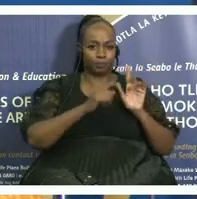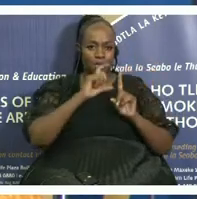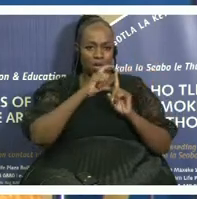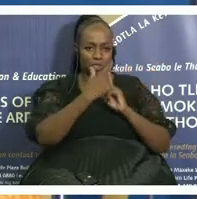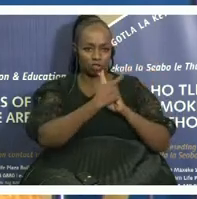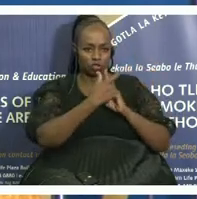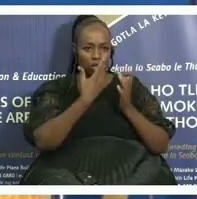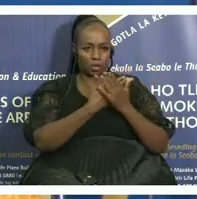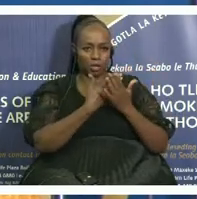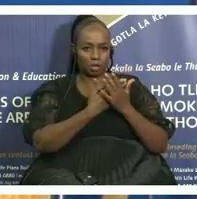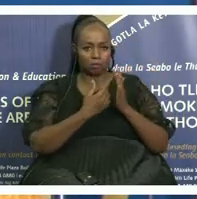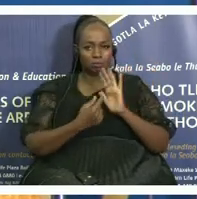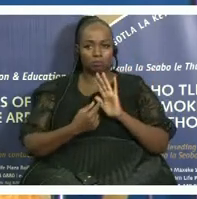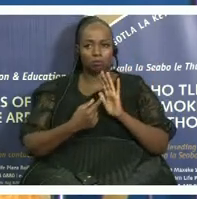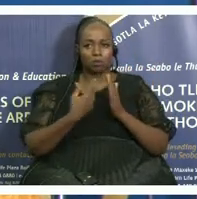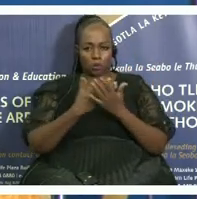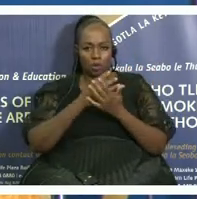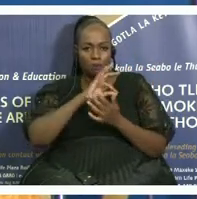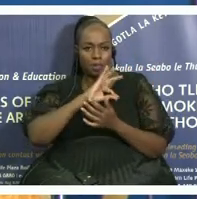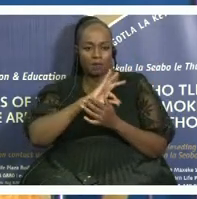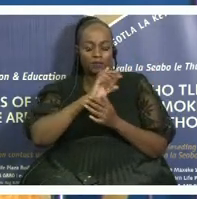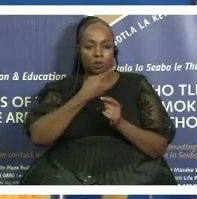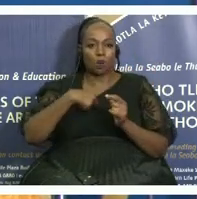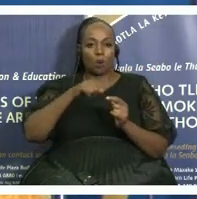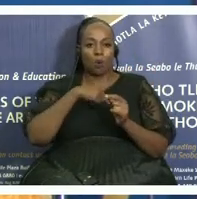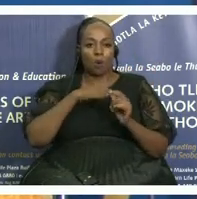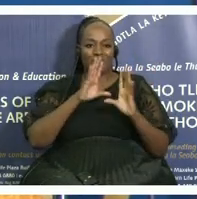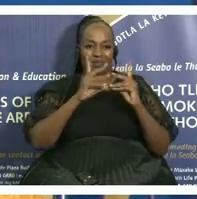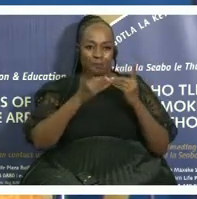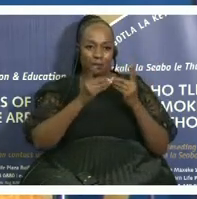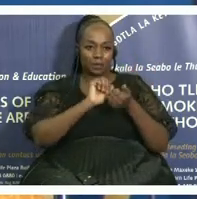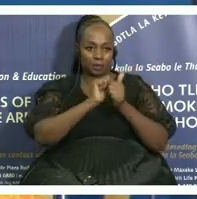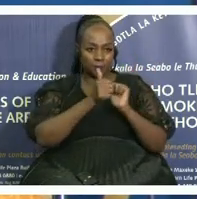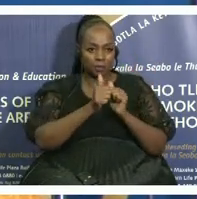sector, particularly the technical and related industries.